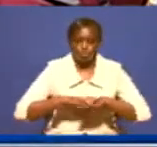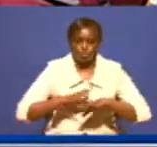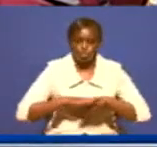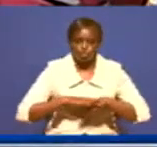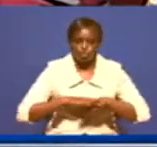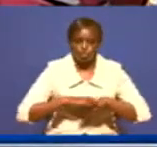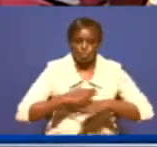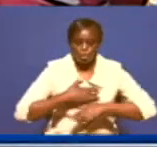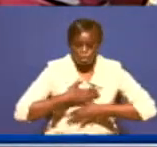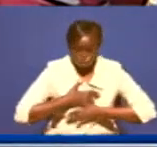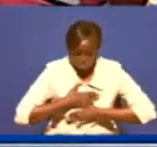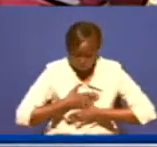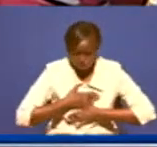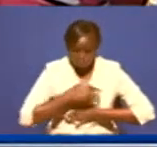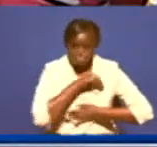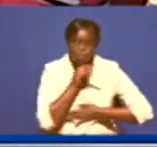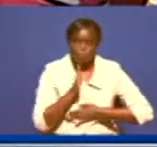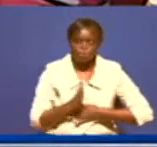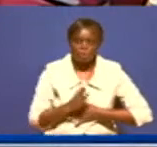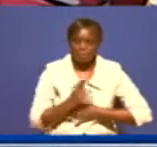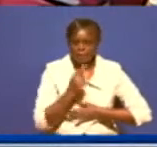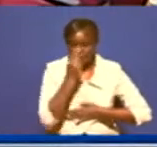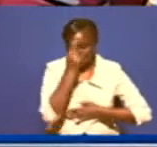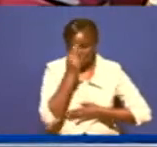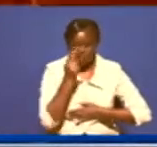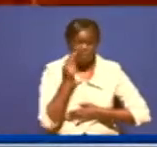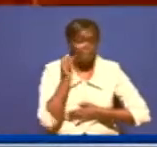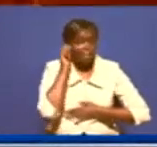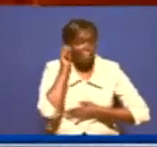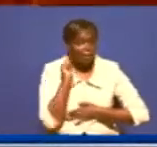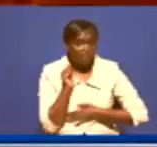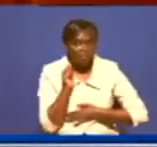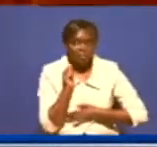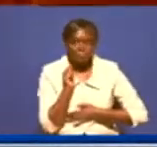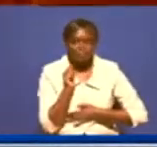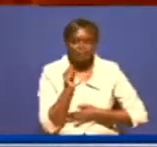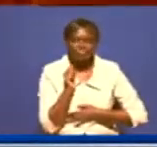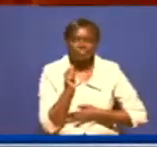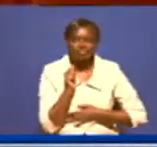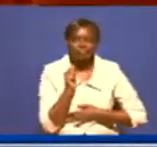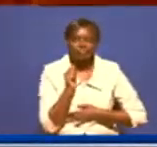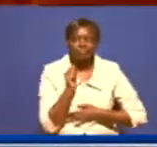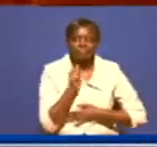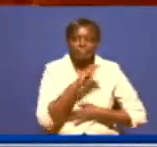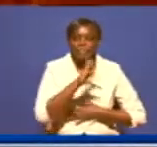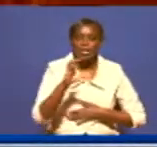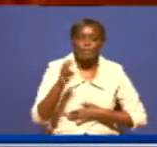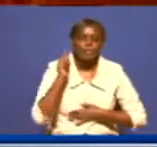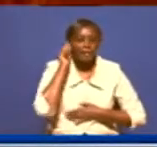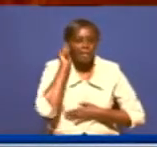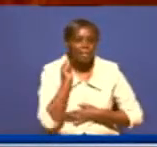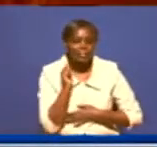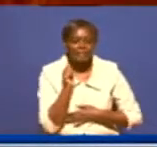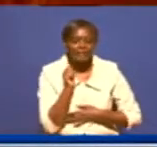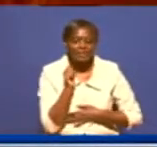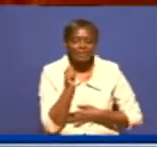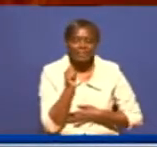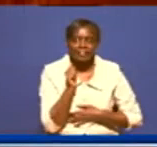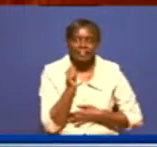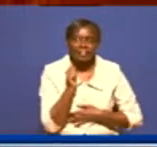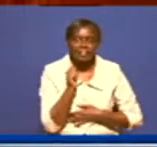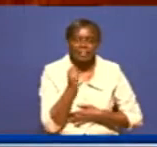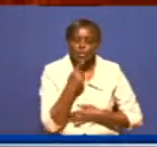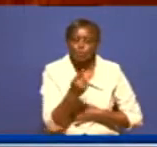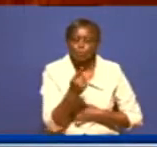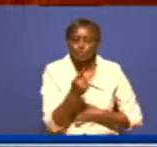Senator of Nandi? Is it Nandi or which county is it from? Which county? Is it Nandi? To impute